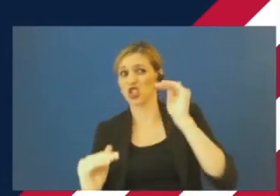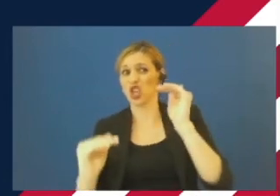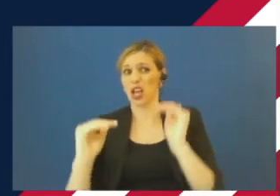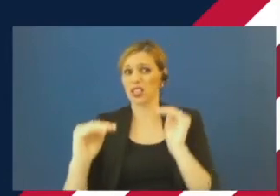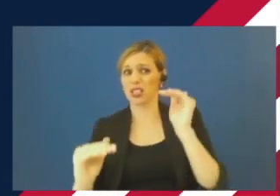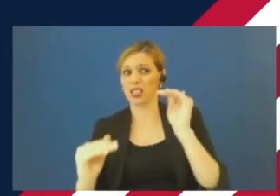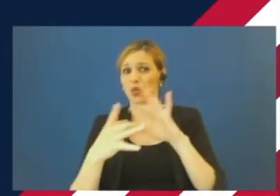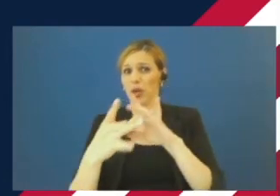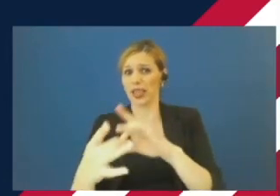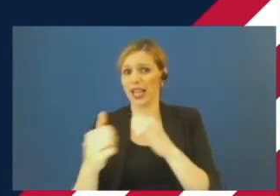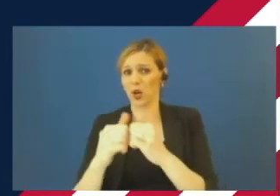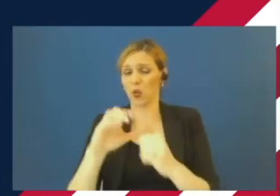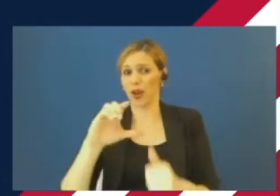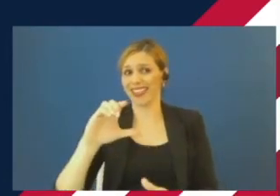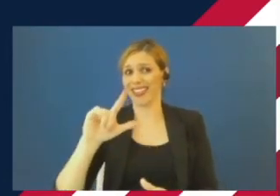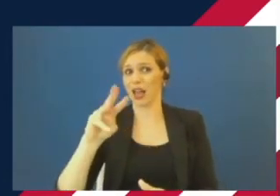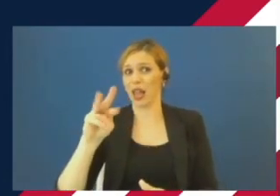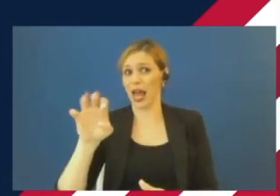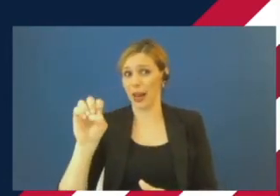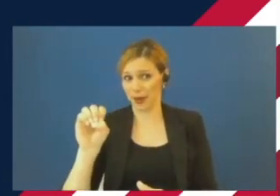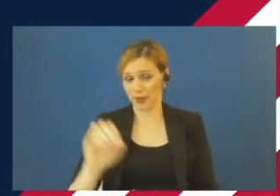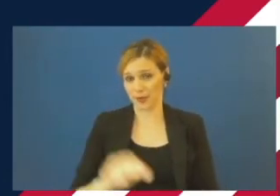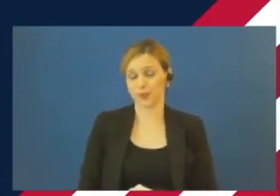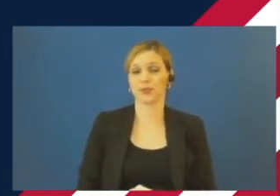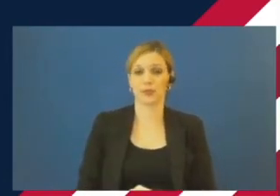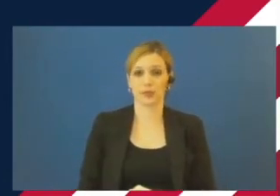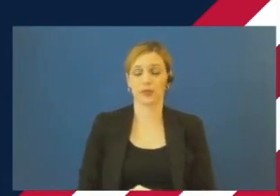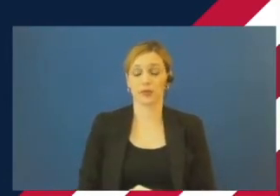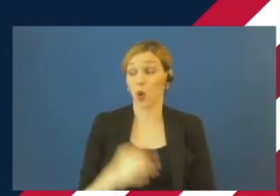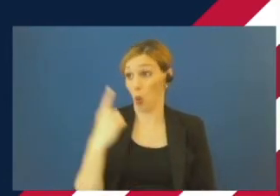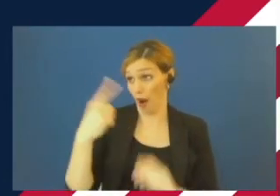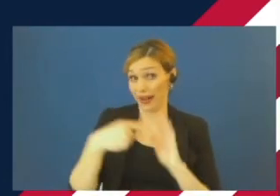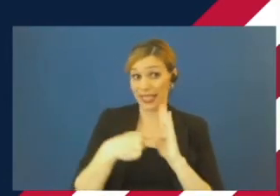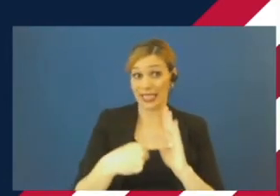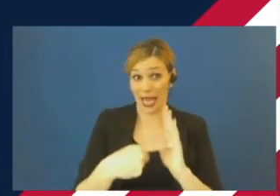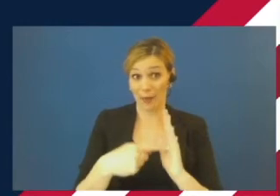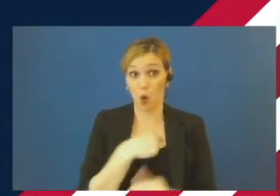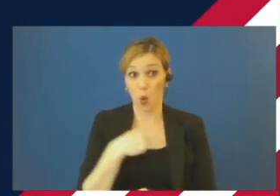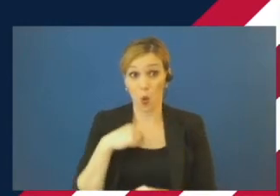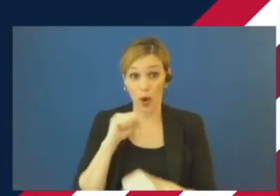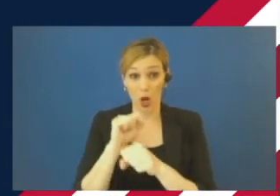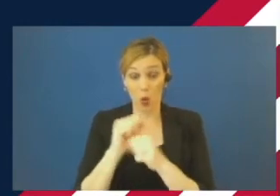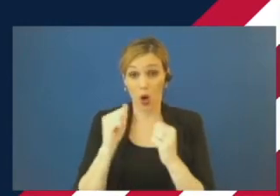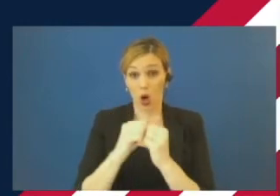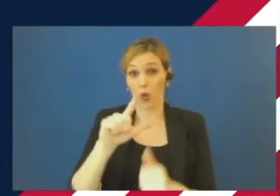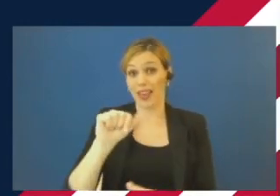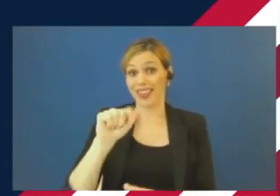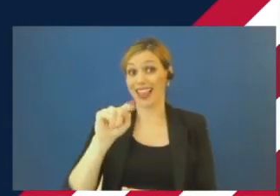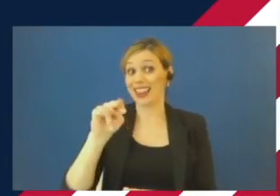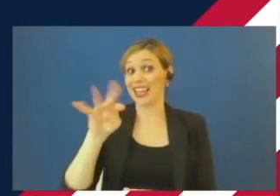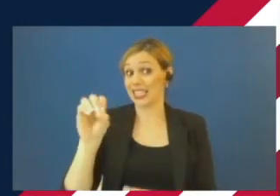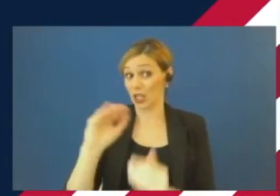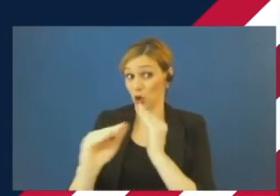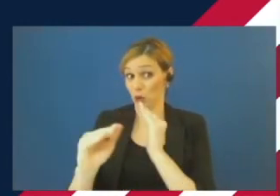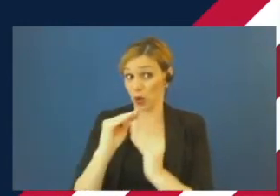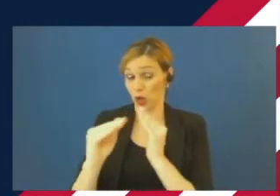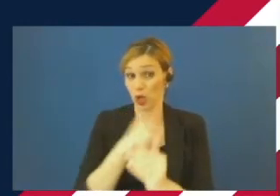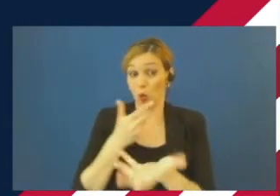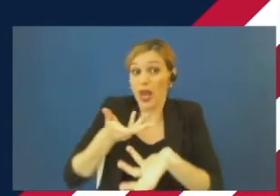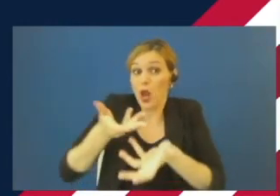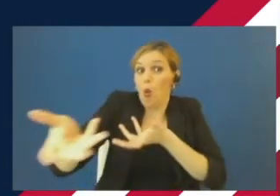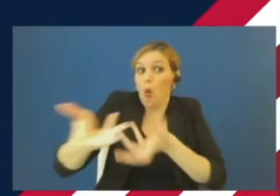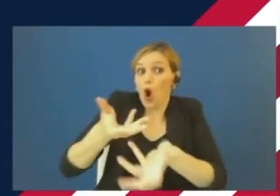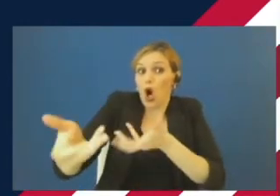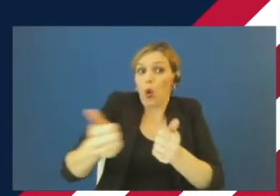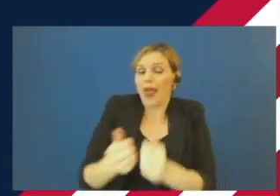Well, one example, when we work with the Latino community, we work a lot with the mothers. We work a lot with, and we've worked with Moms